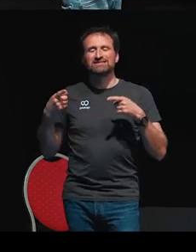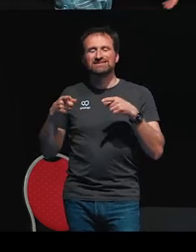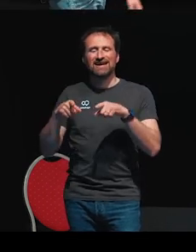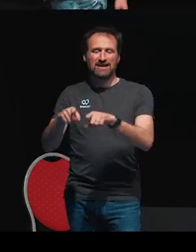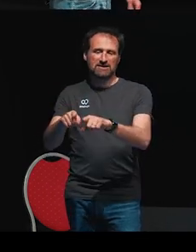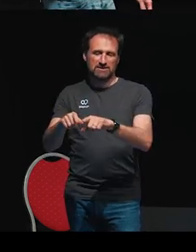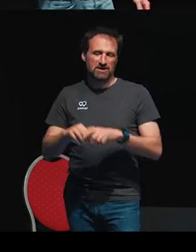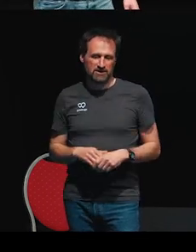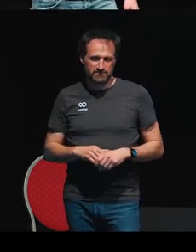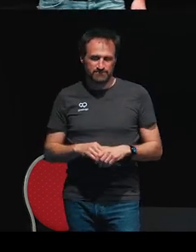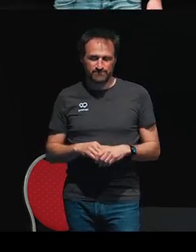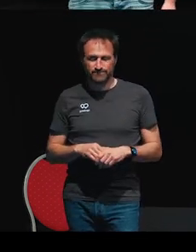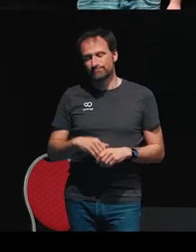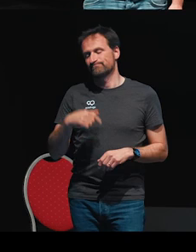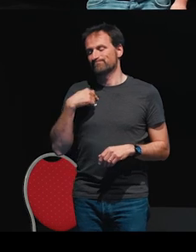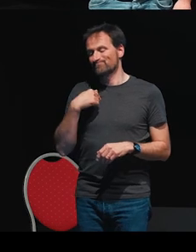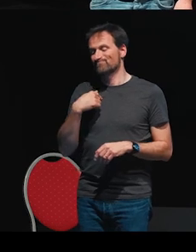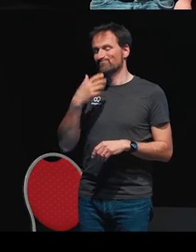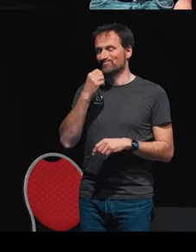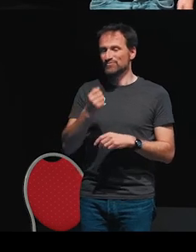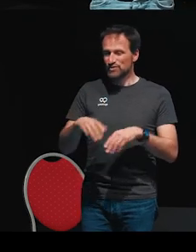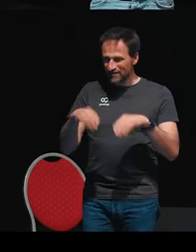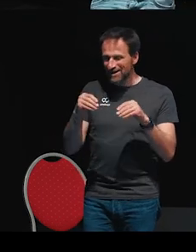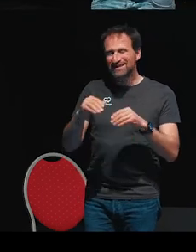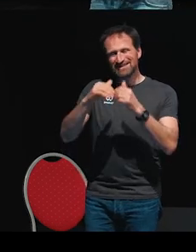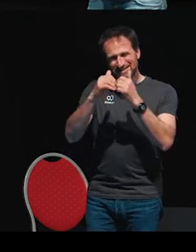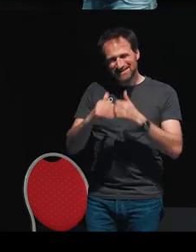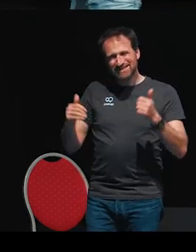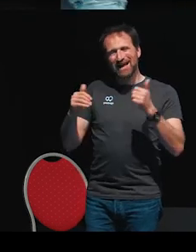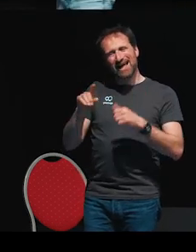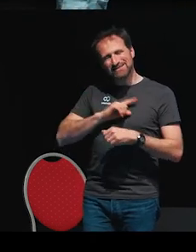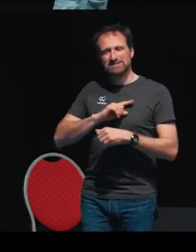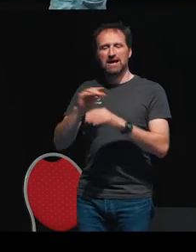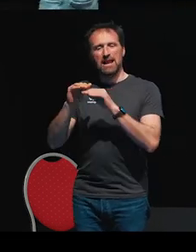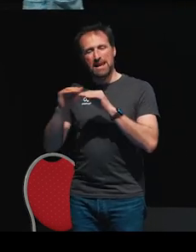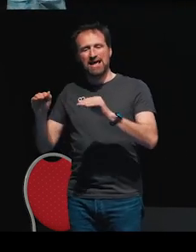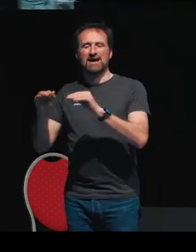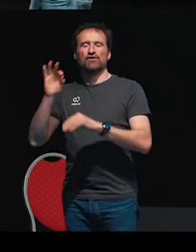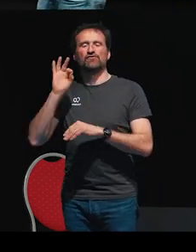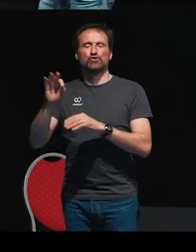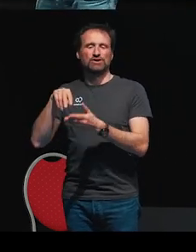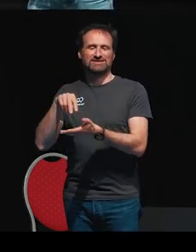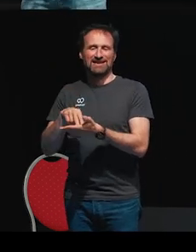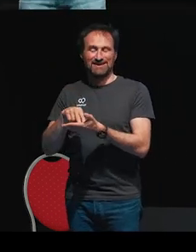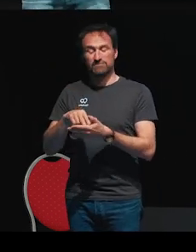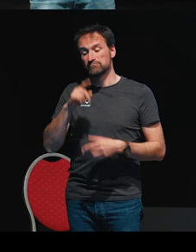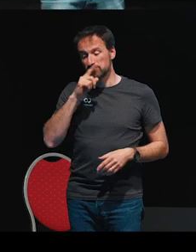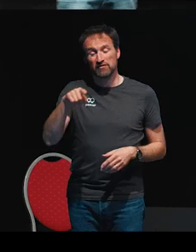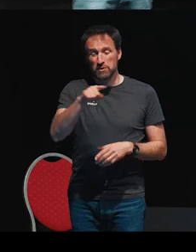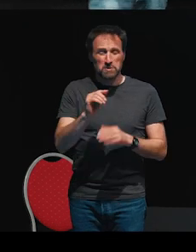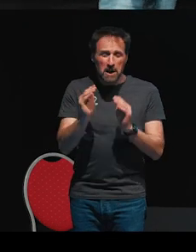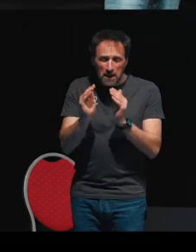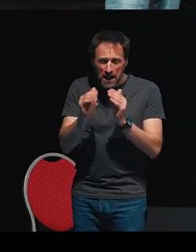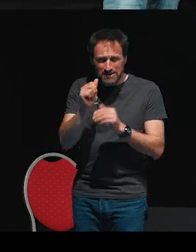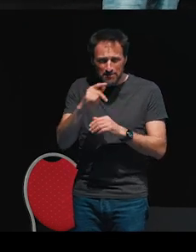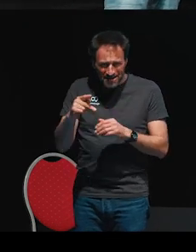a separate layer for state. Well, if you start with a very tiny application, most of the